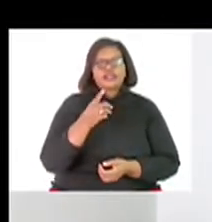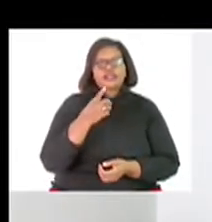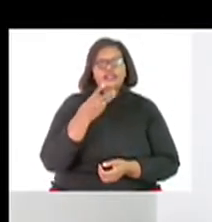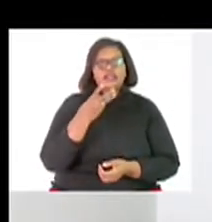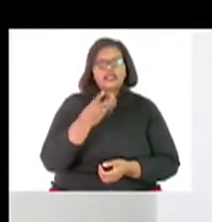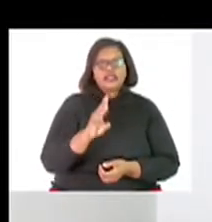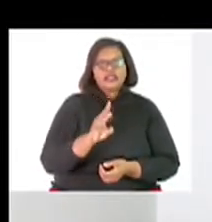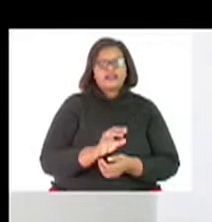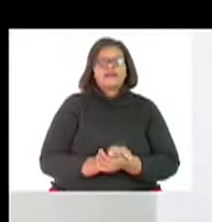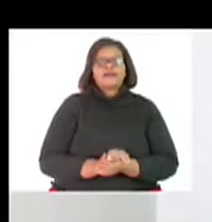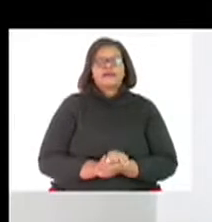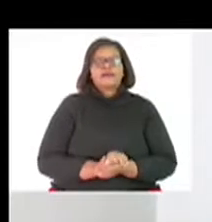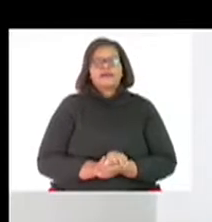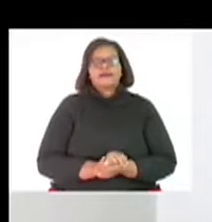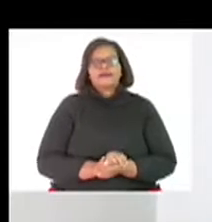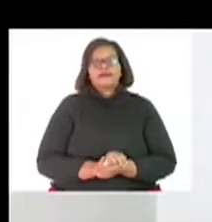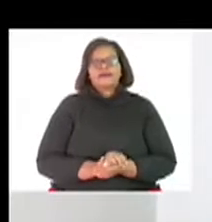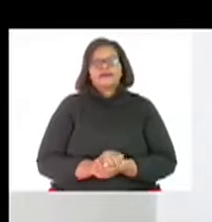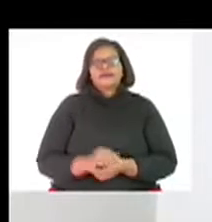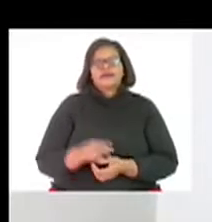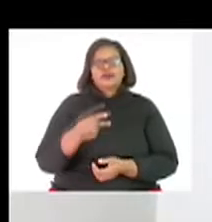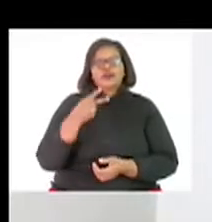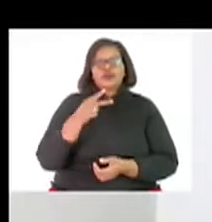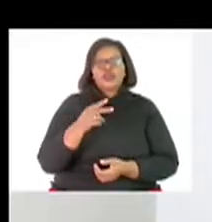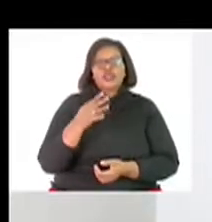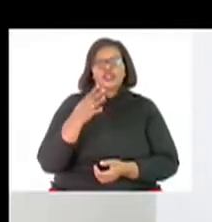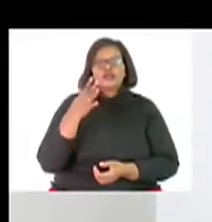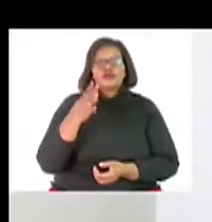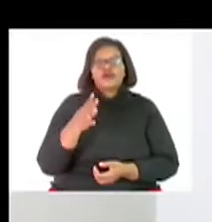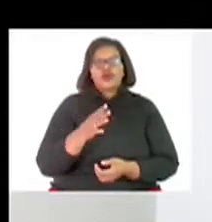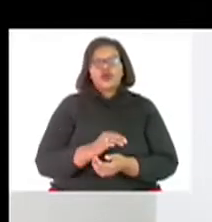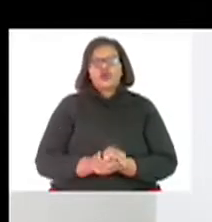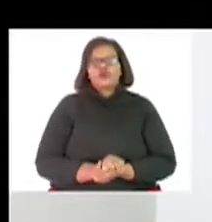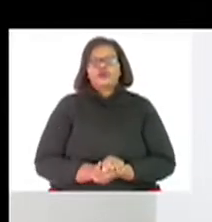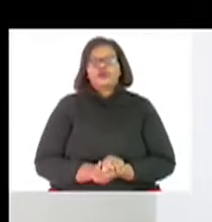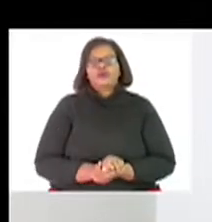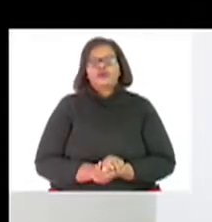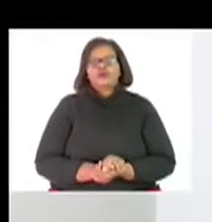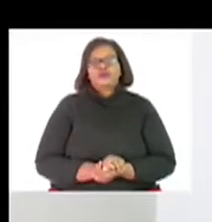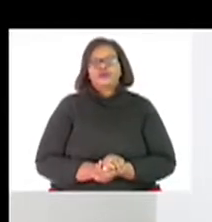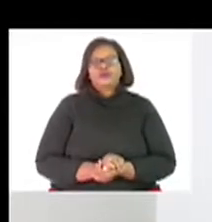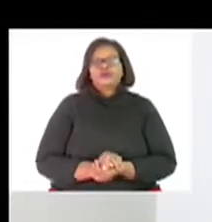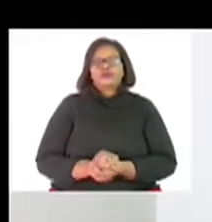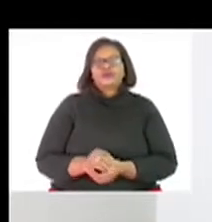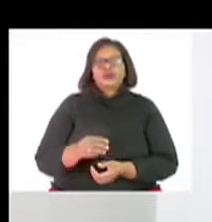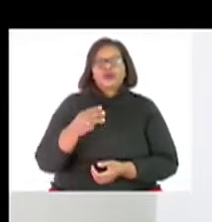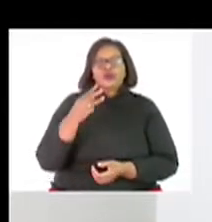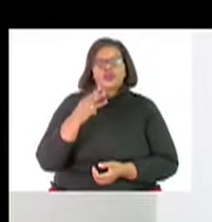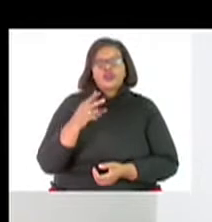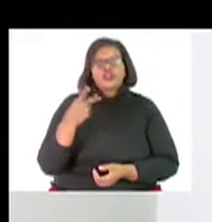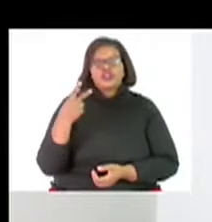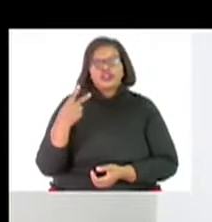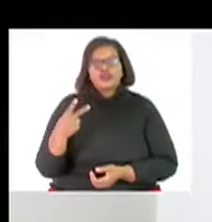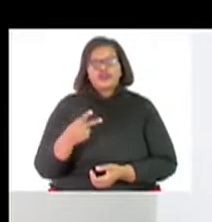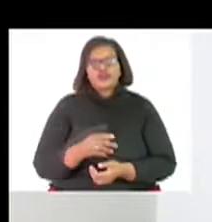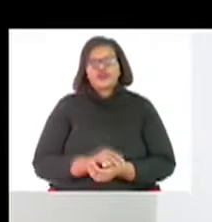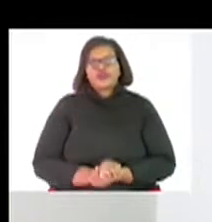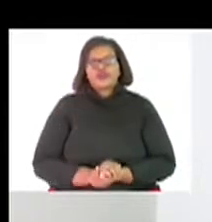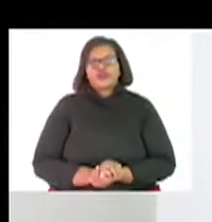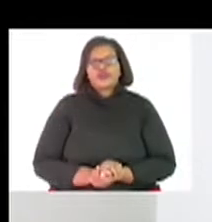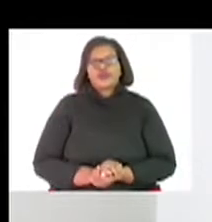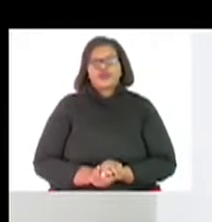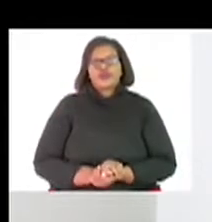16. 16. 24. 24. 32.